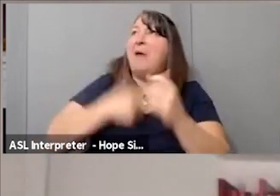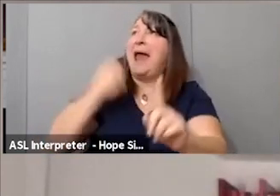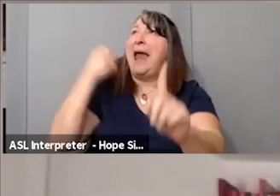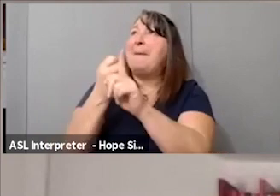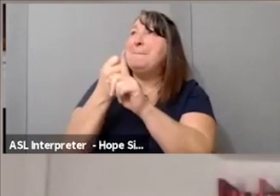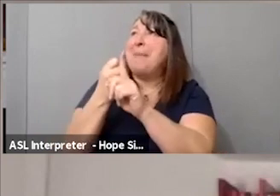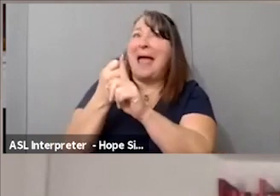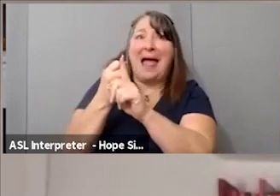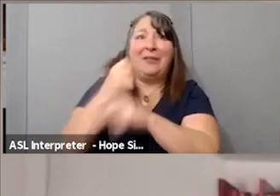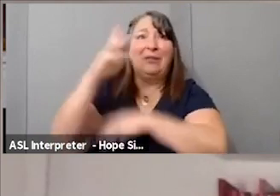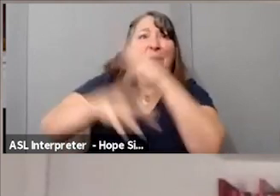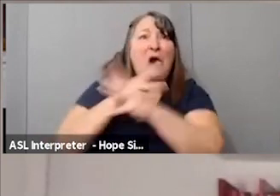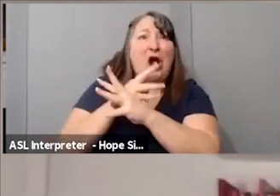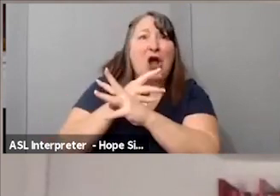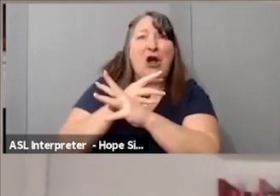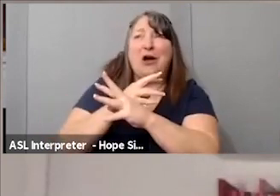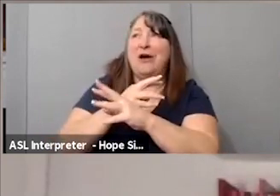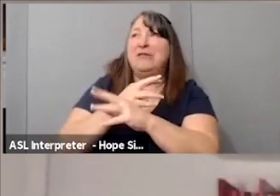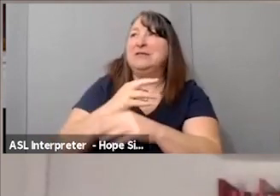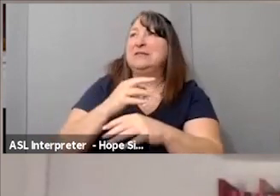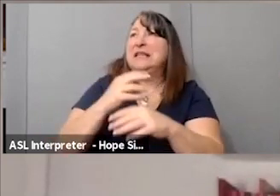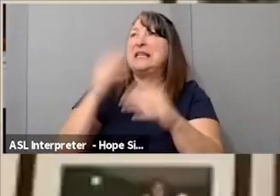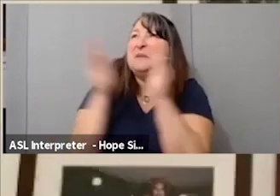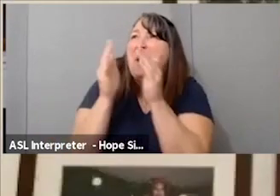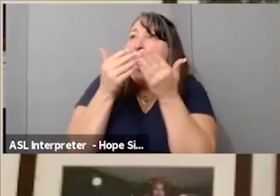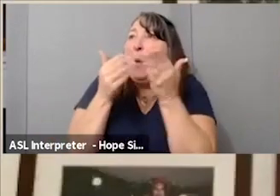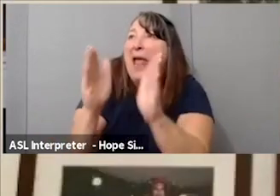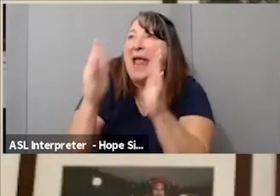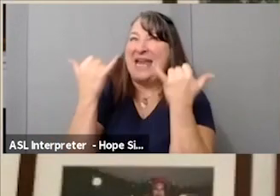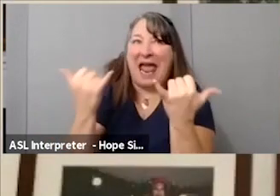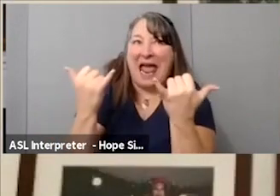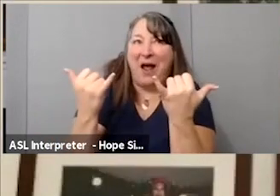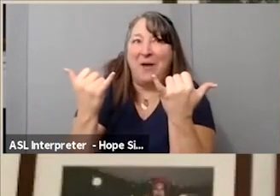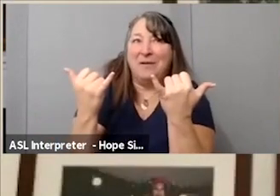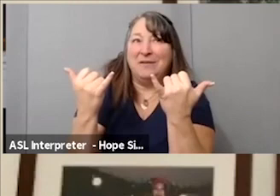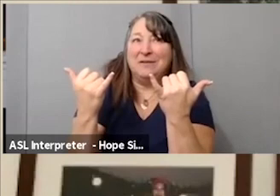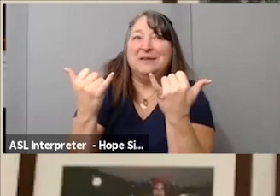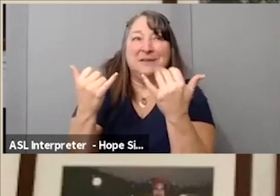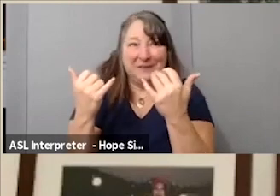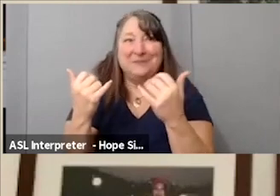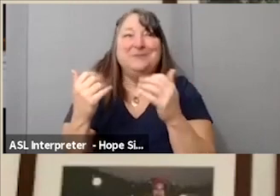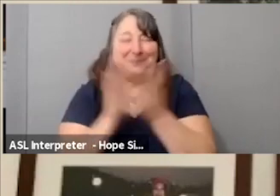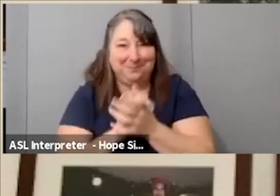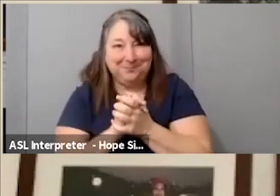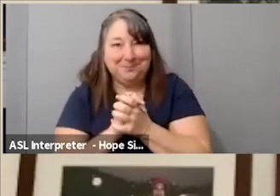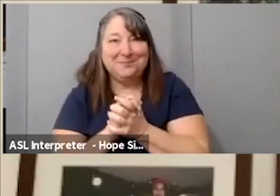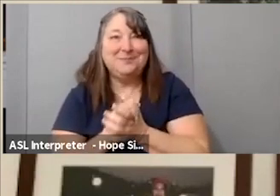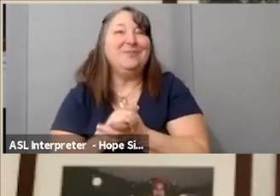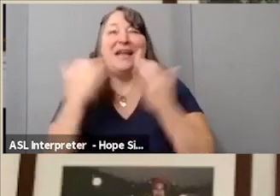of a goal to want to help people or care about the world. And then because, you go asked me ahead. about bookmarks. I want to Okay. get to the shameless